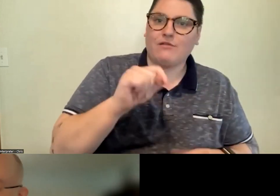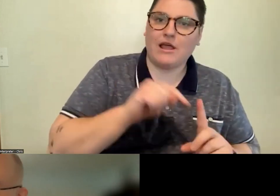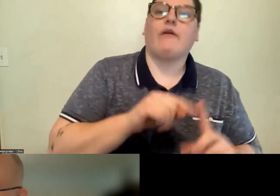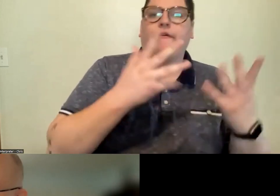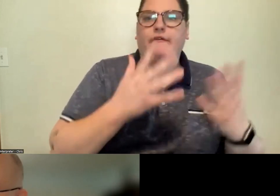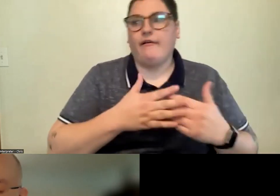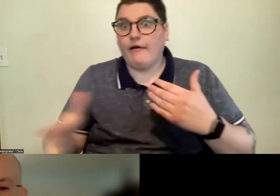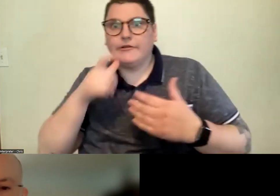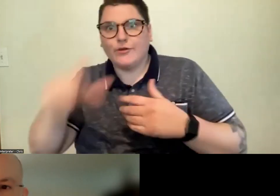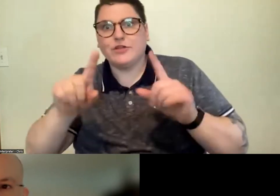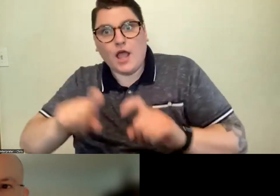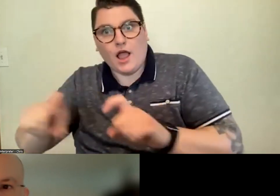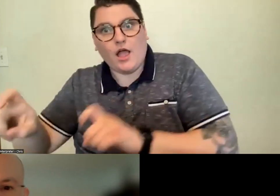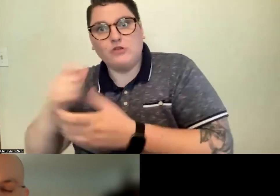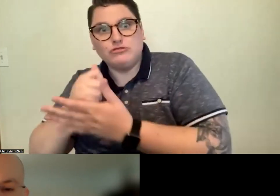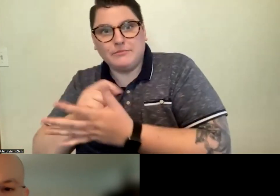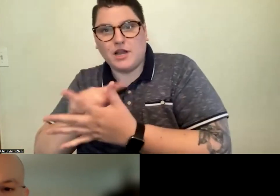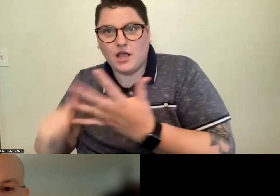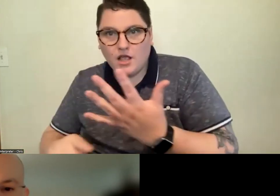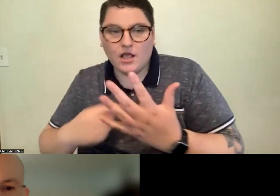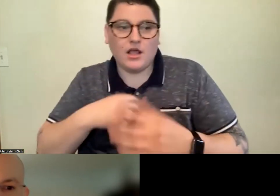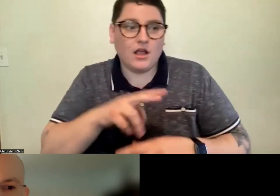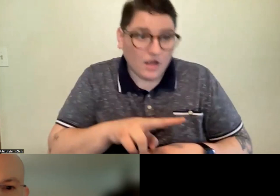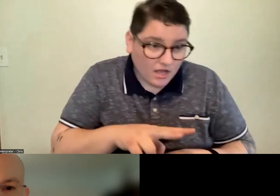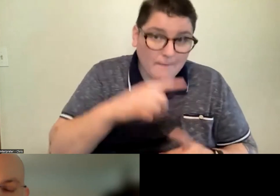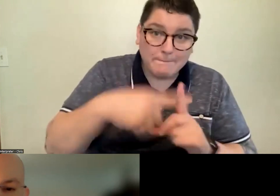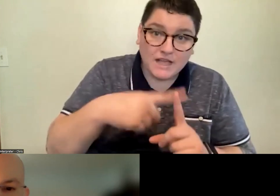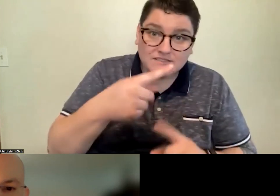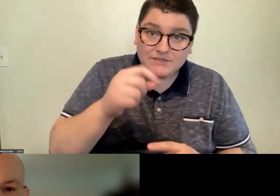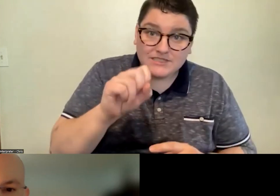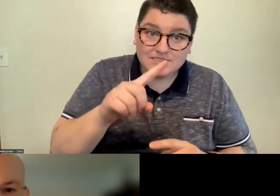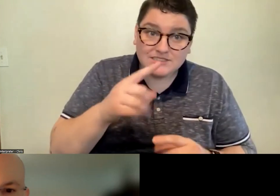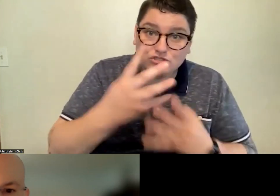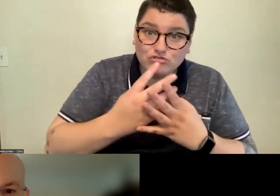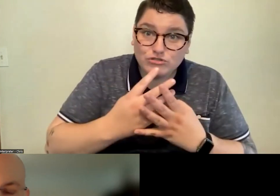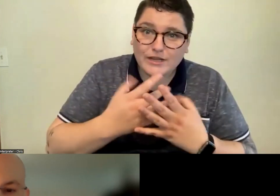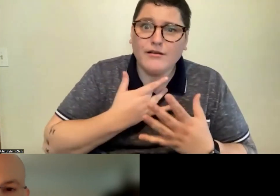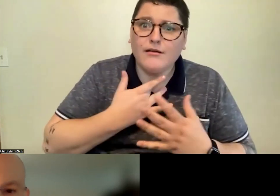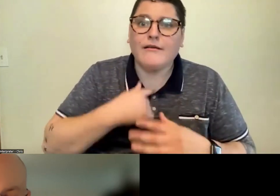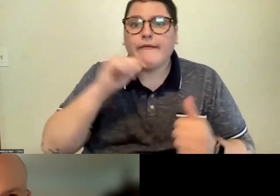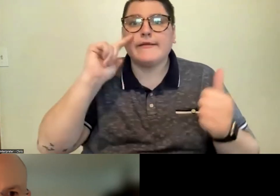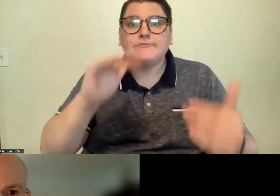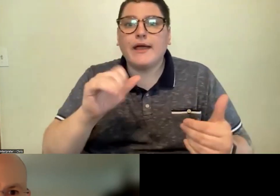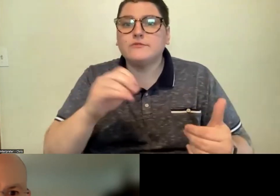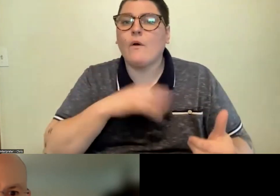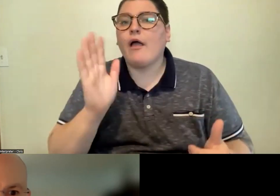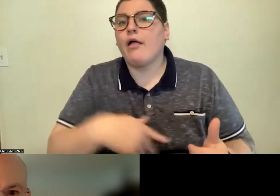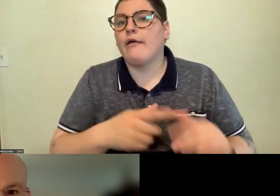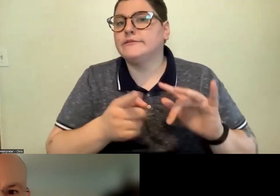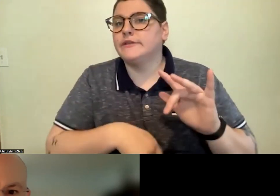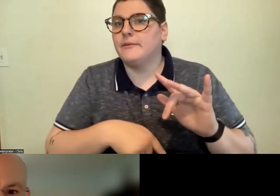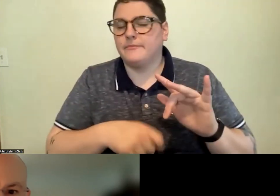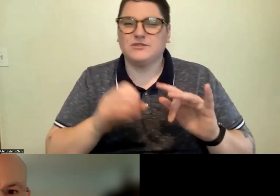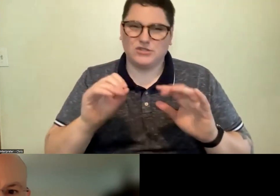to be surprised by a trauma history and a positive PTSD screen where I least expected it. So I do think just